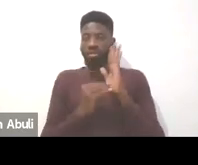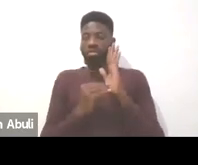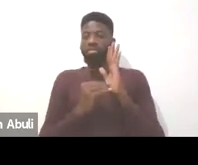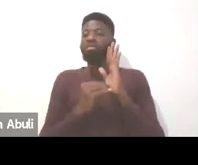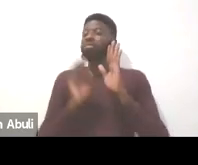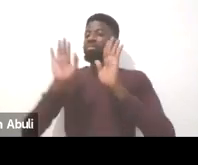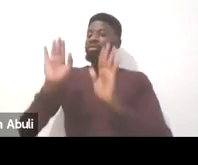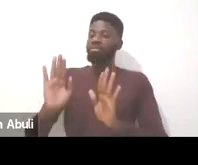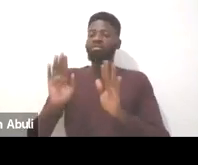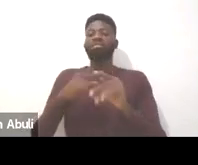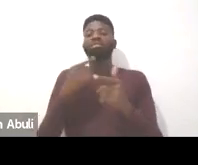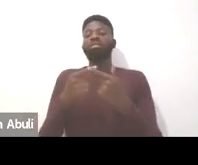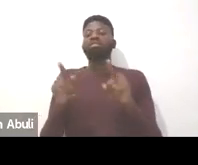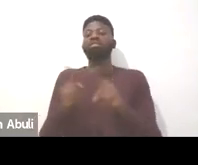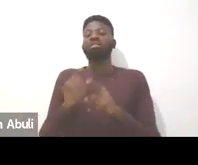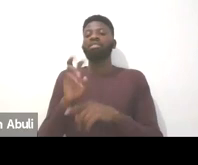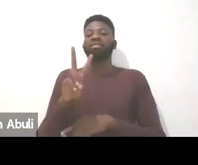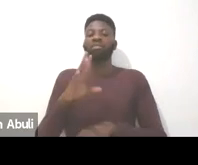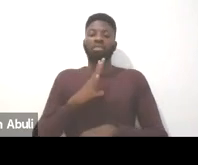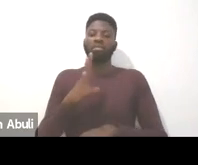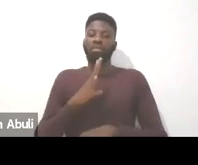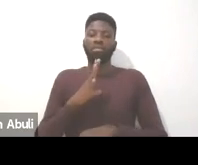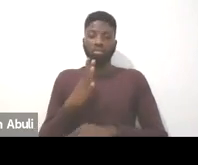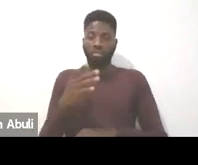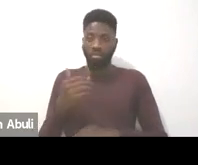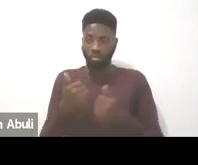your CV is okay. Sawa.